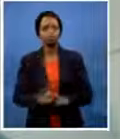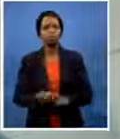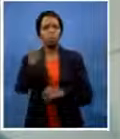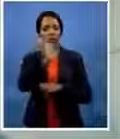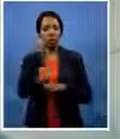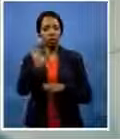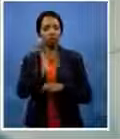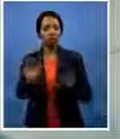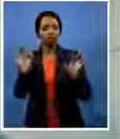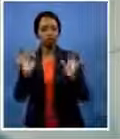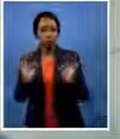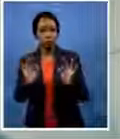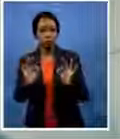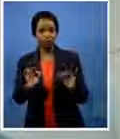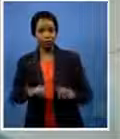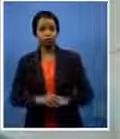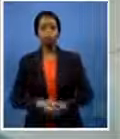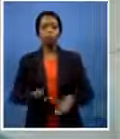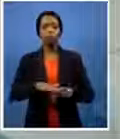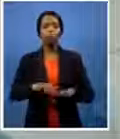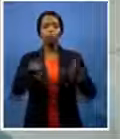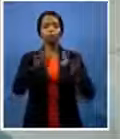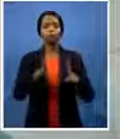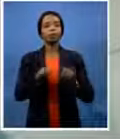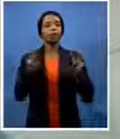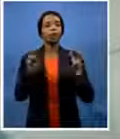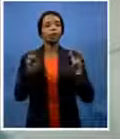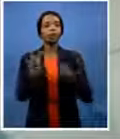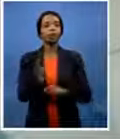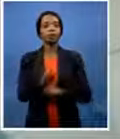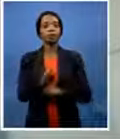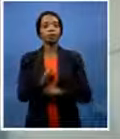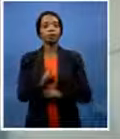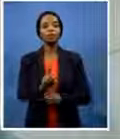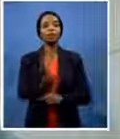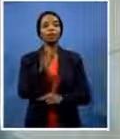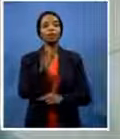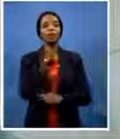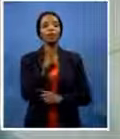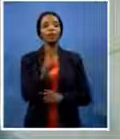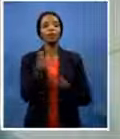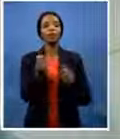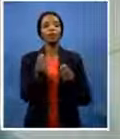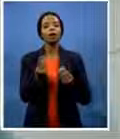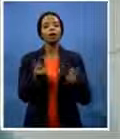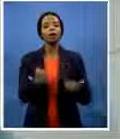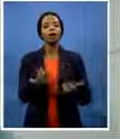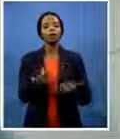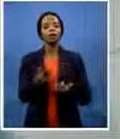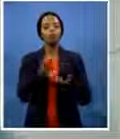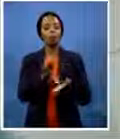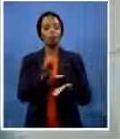around the 500 billion social relief and economic support grant or package, which is divided into four